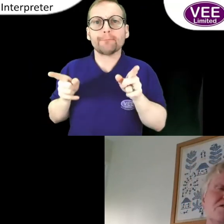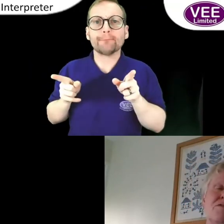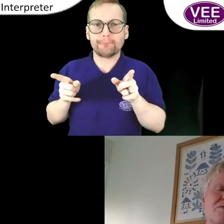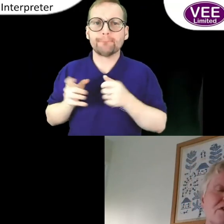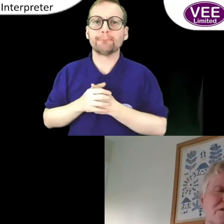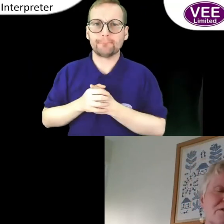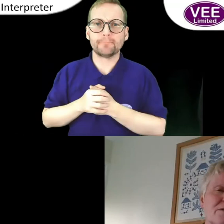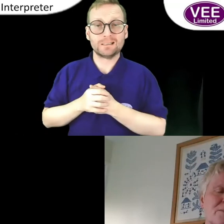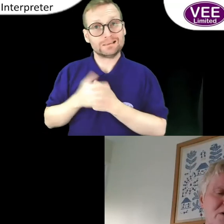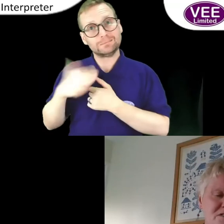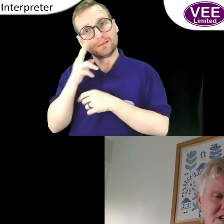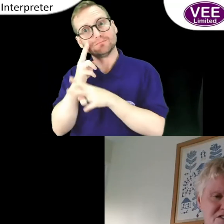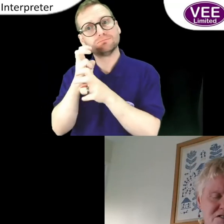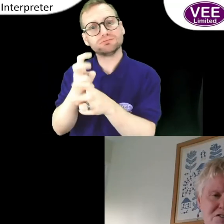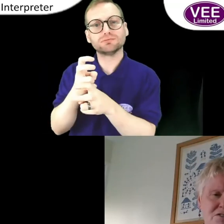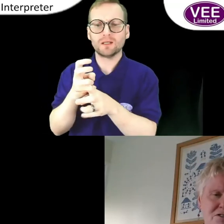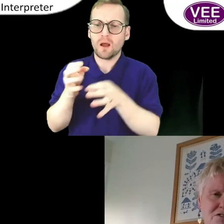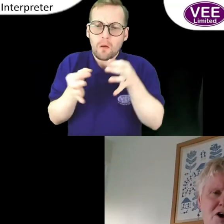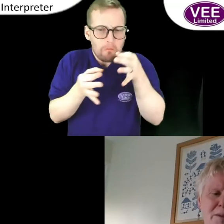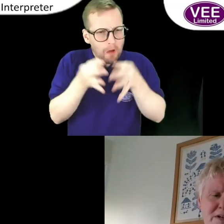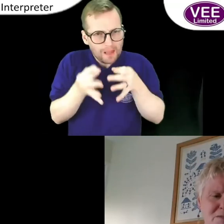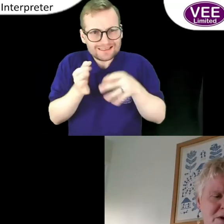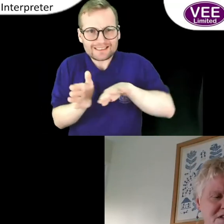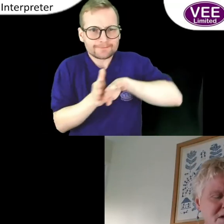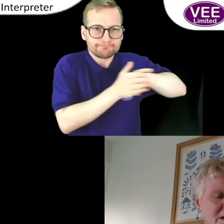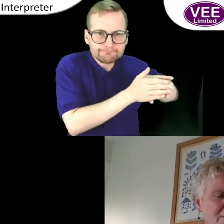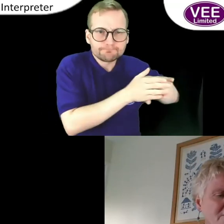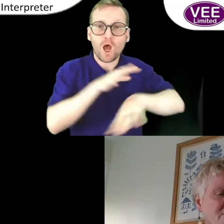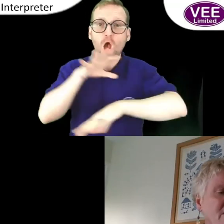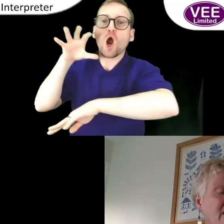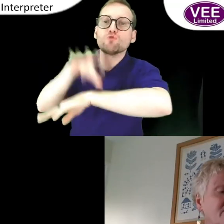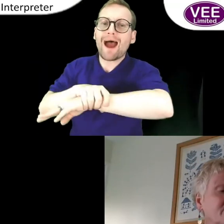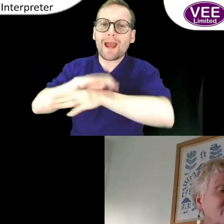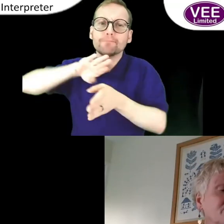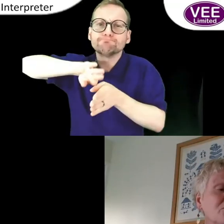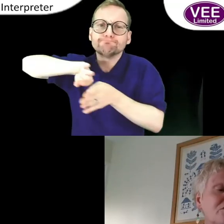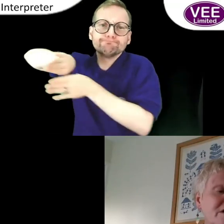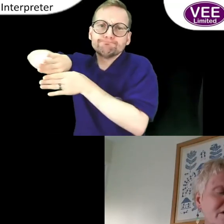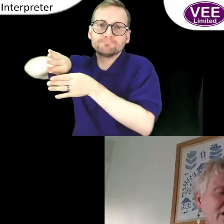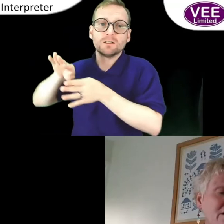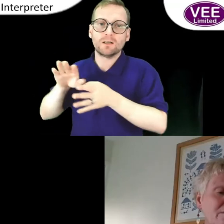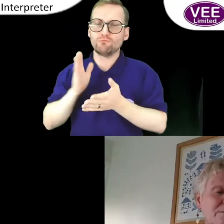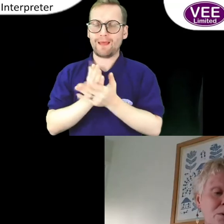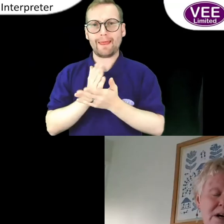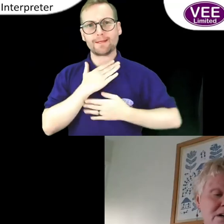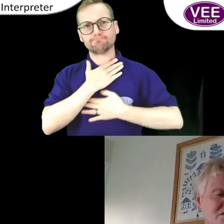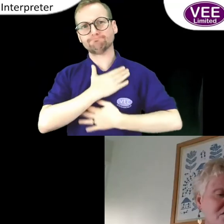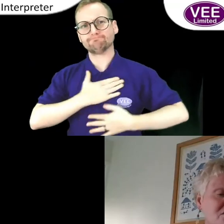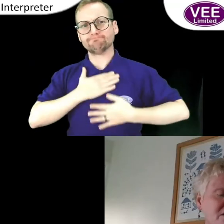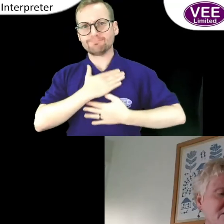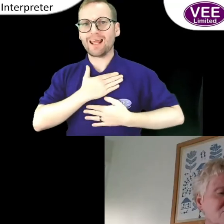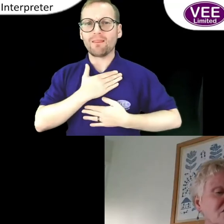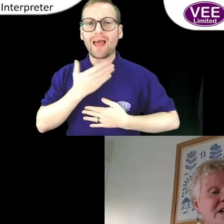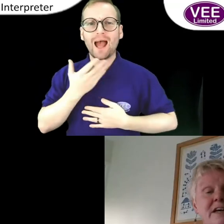out of the politics and the crime aspects. And in a very moving